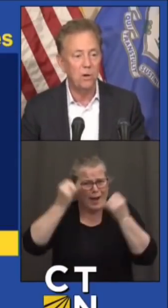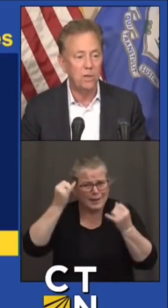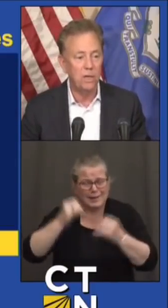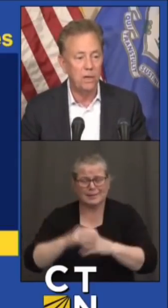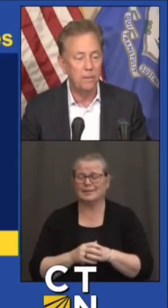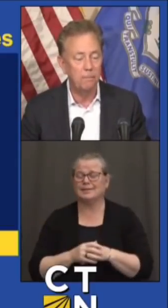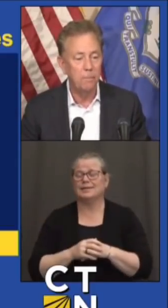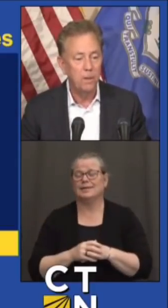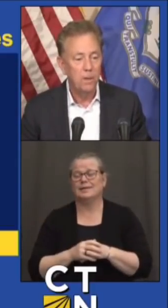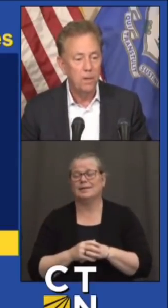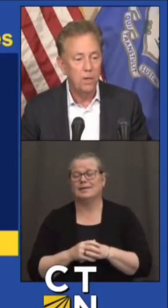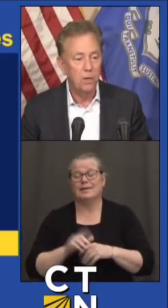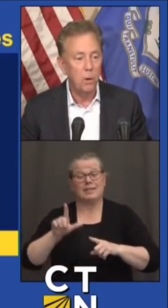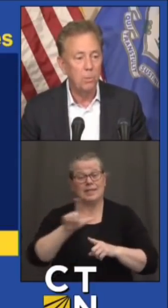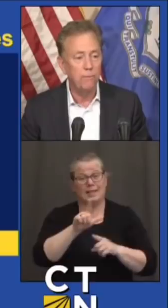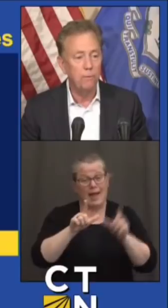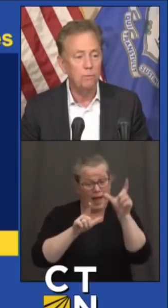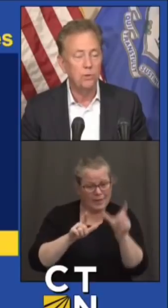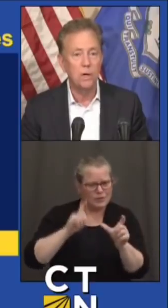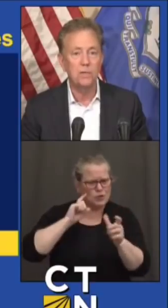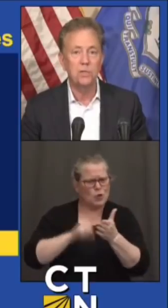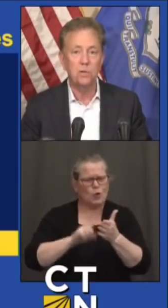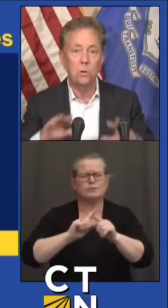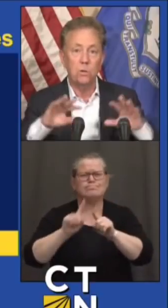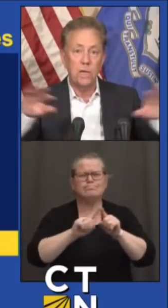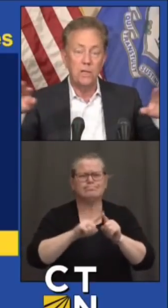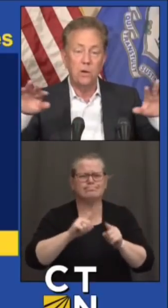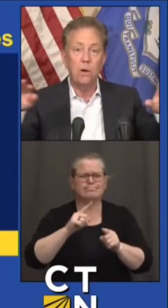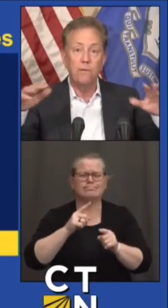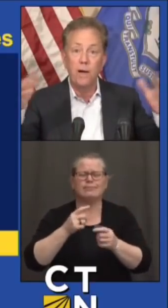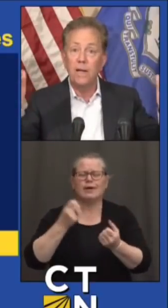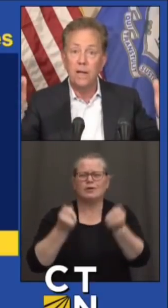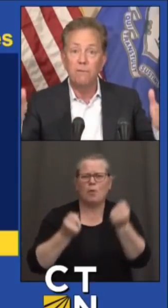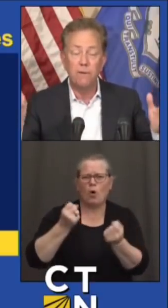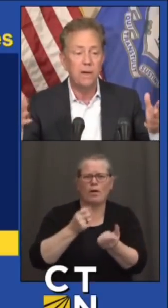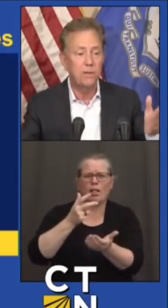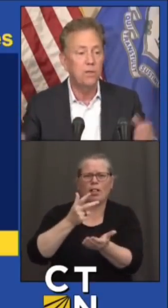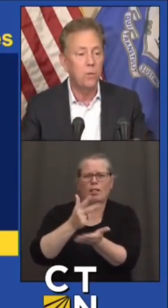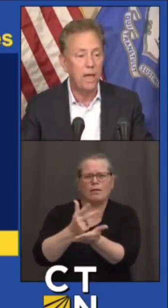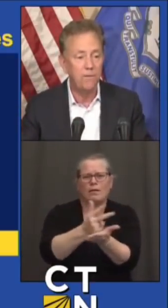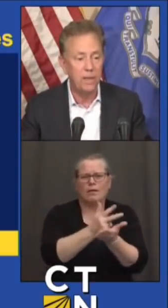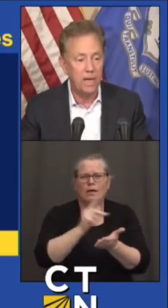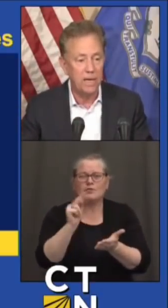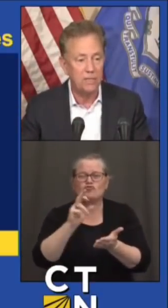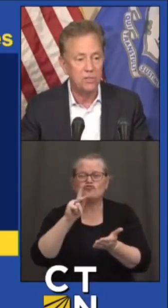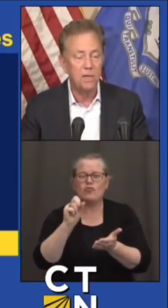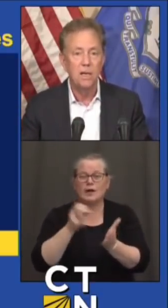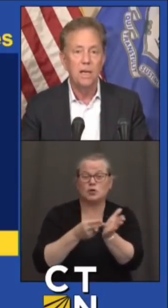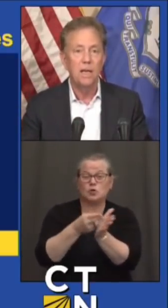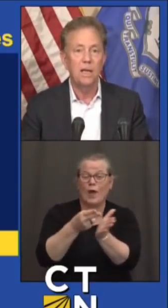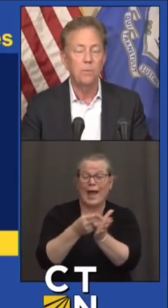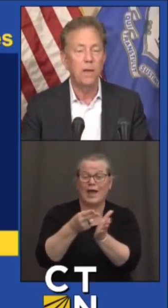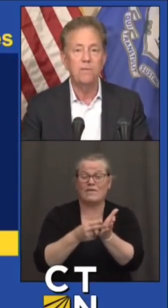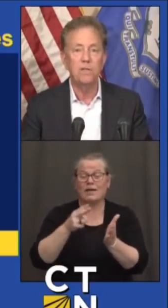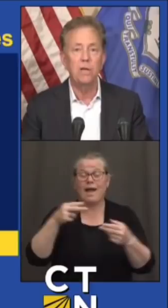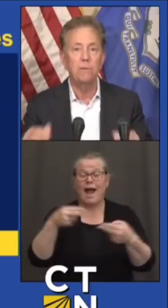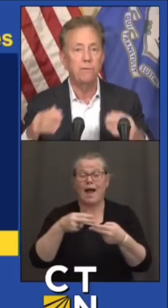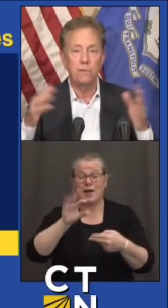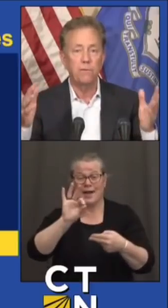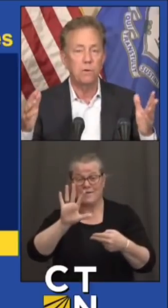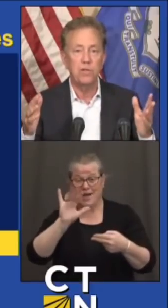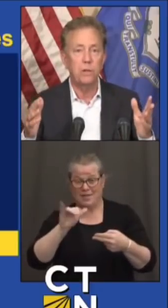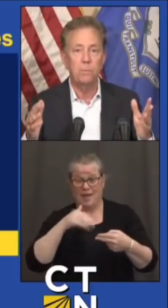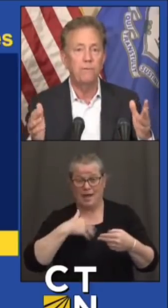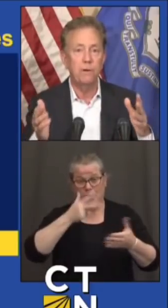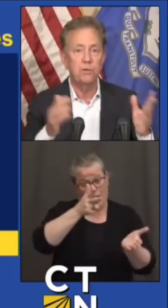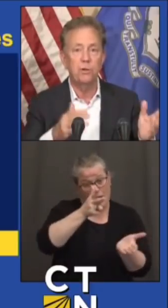see all the, mobile food trucks all down there off of I-95 in New Haven, that is. And we have a deal for